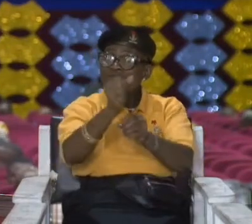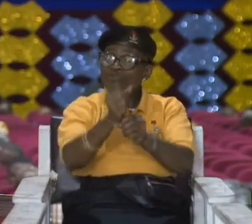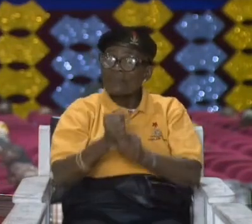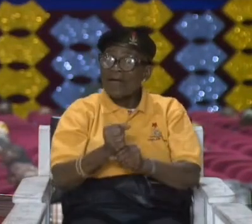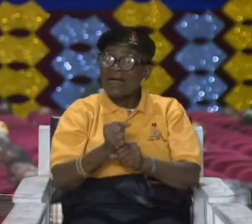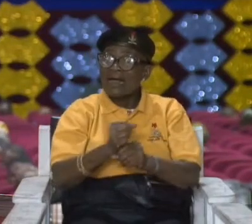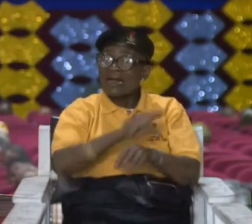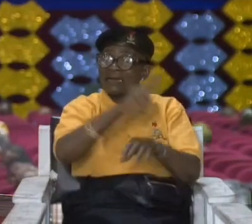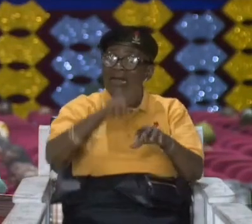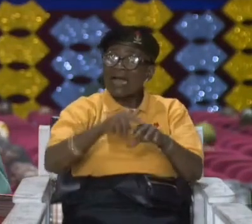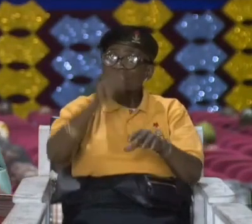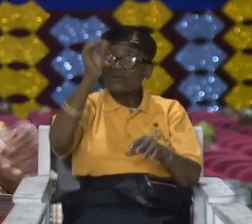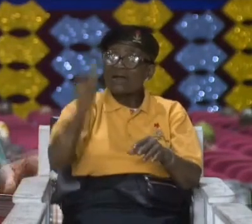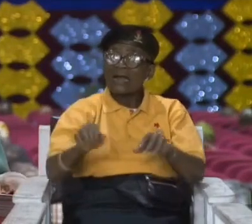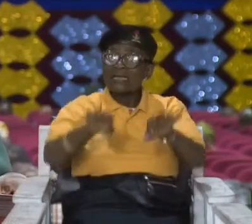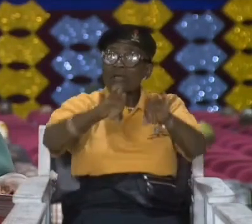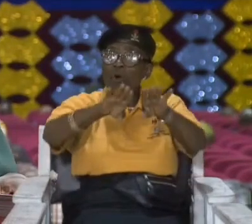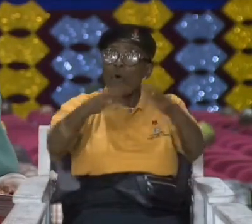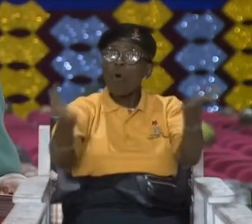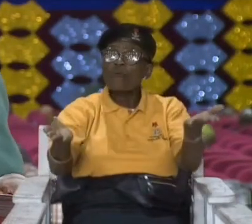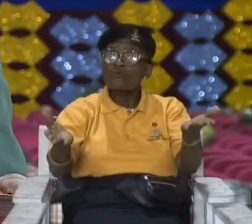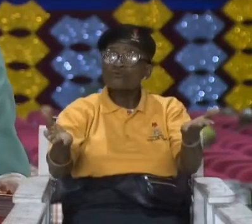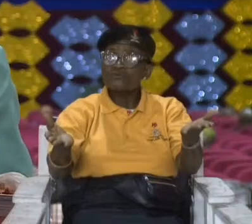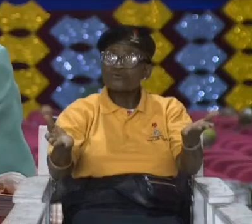supernaturally opened.